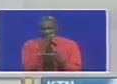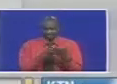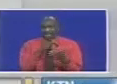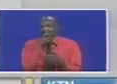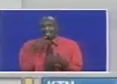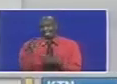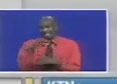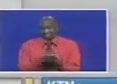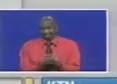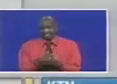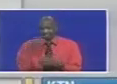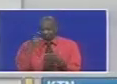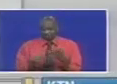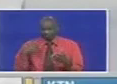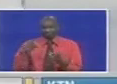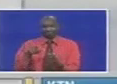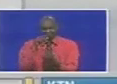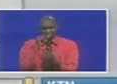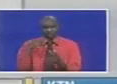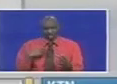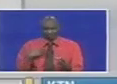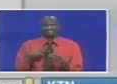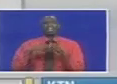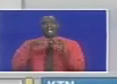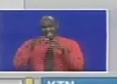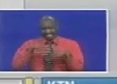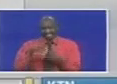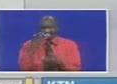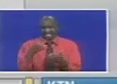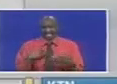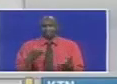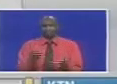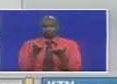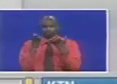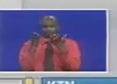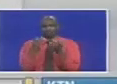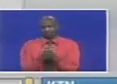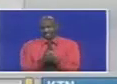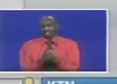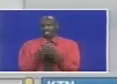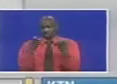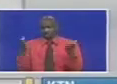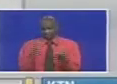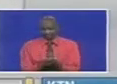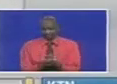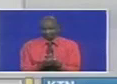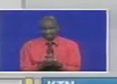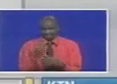Jubilee Coalition sought to prioritize modernizing agriculture and improving the business environment. It